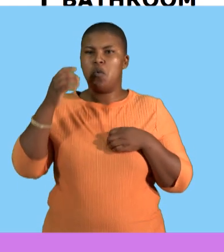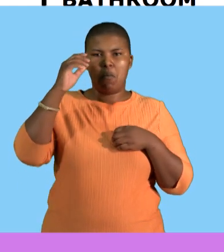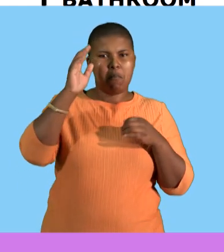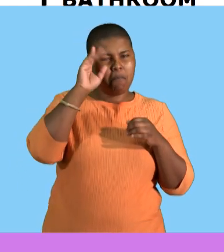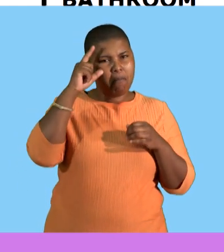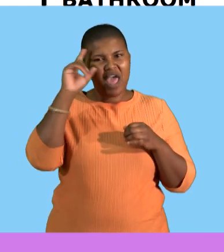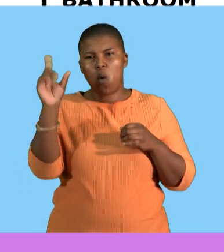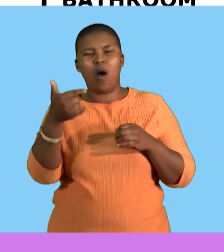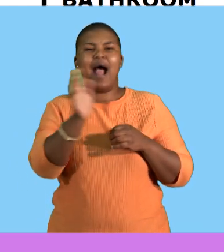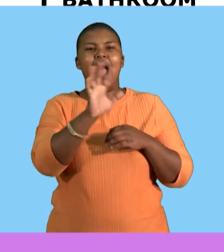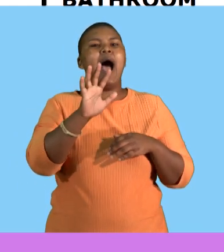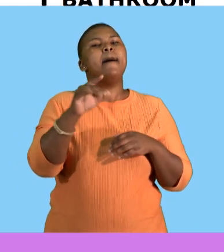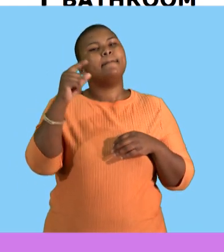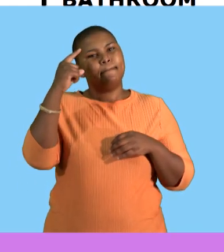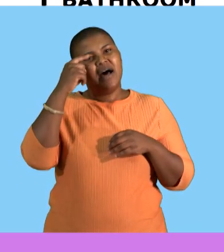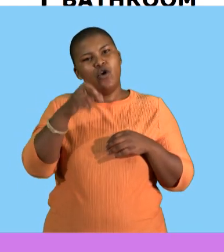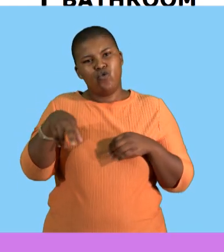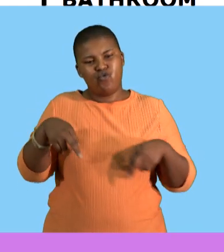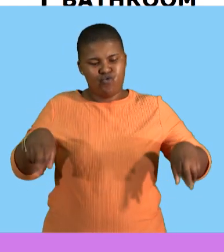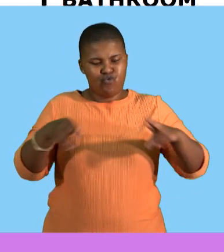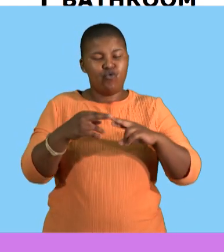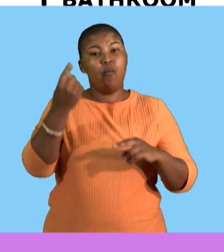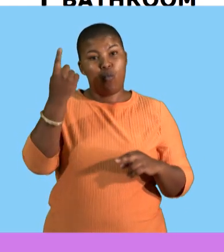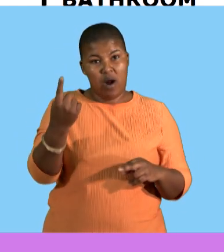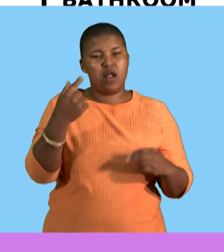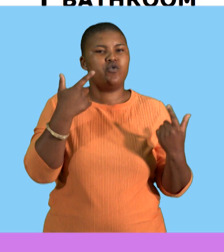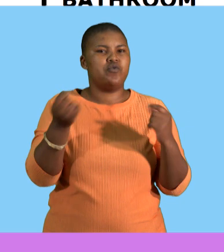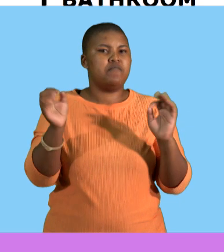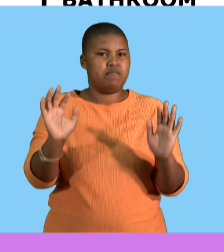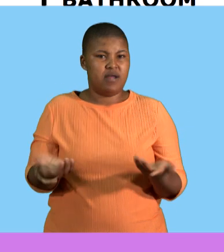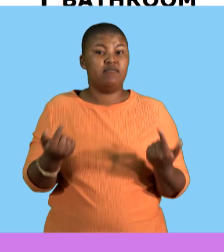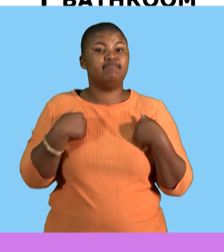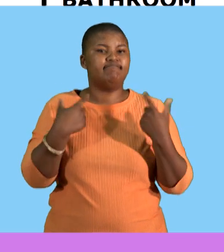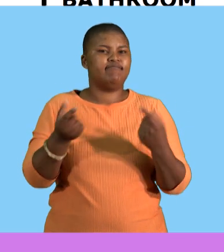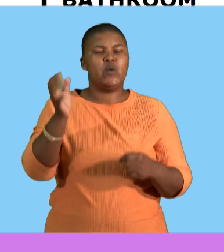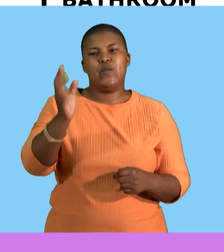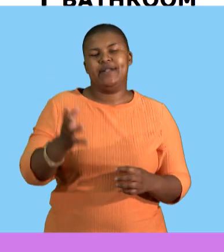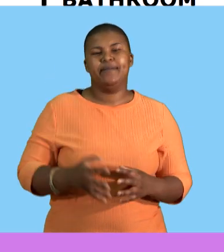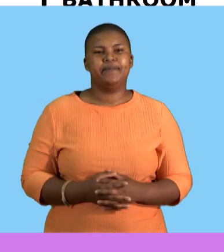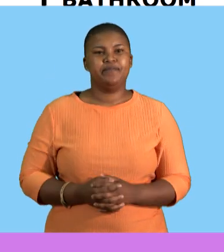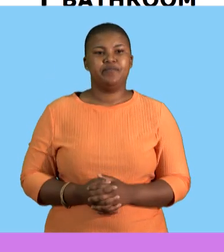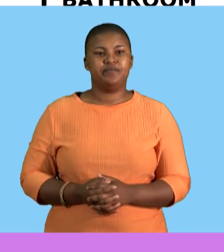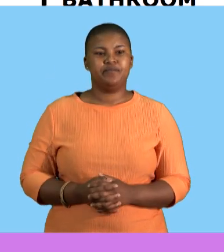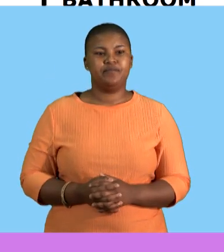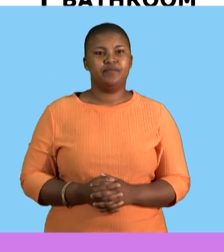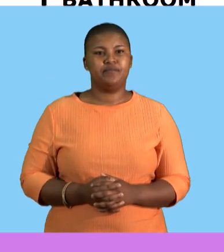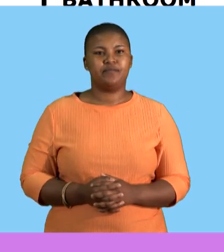the bedroom that we will be using. Now,